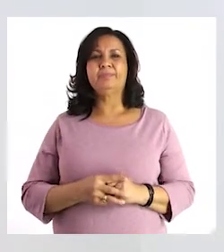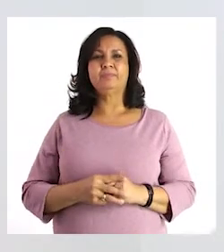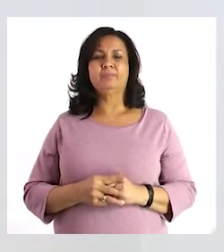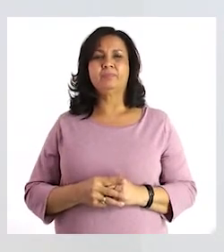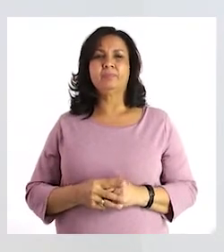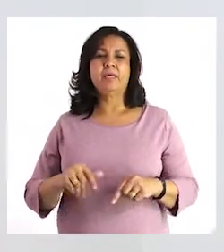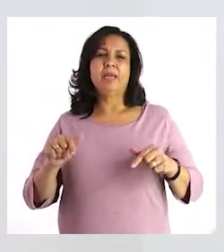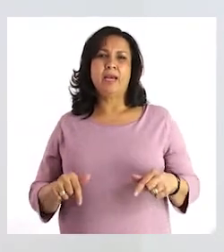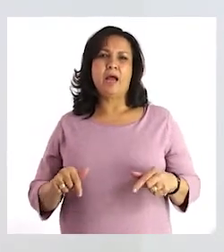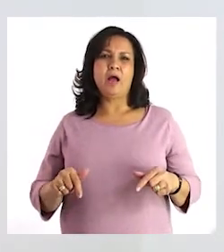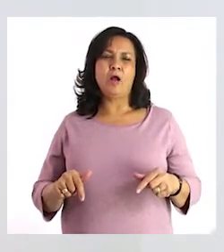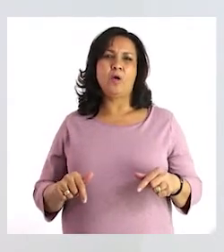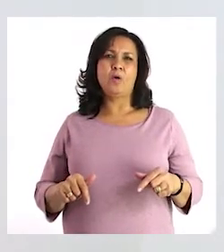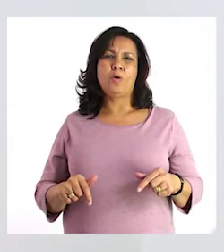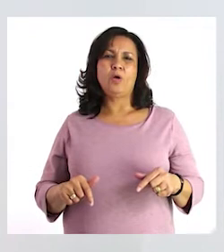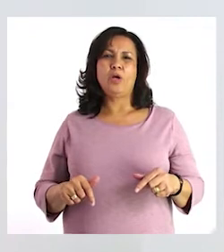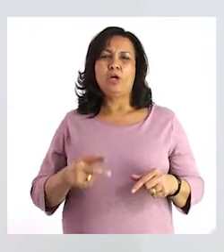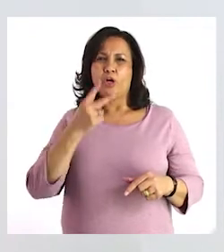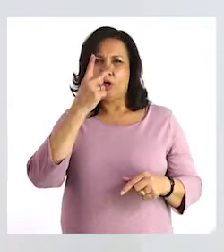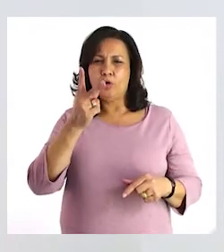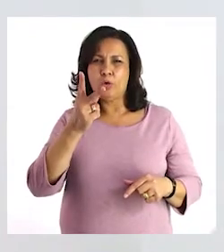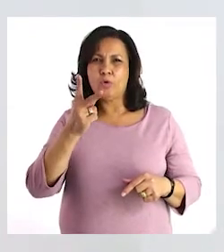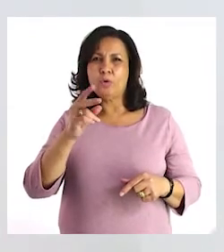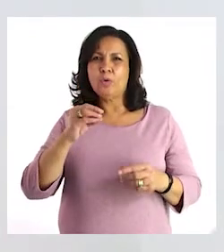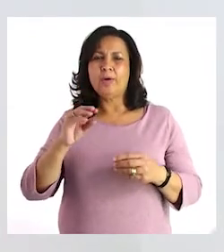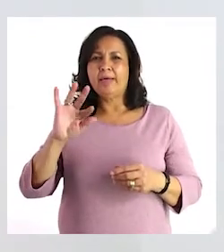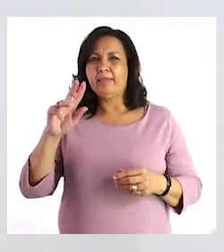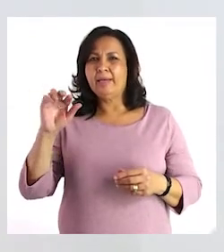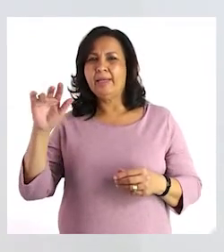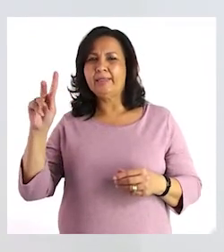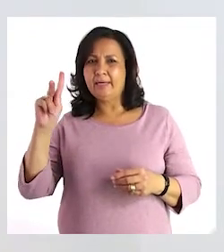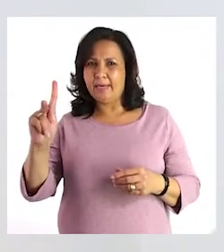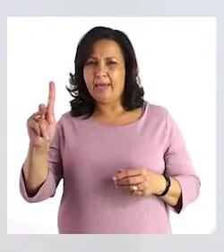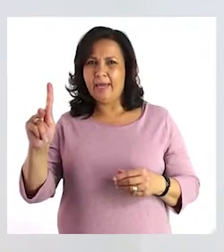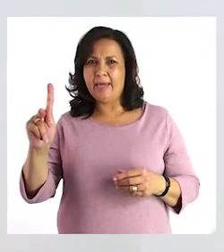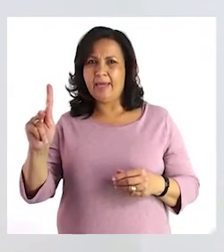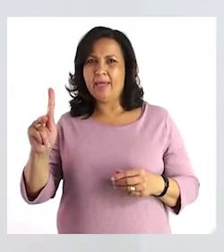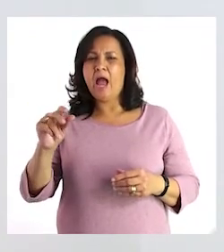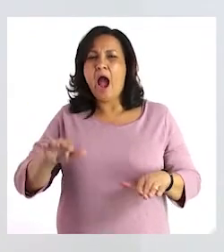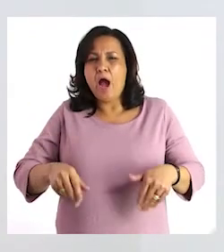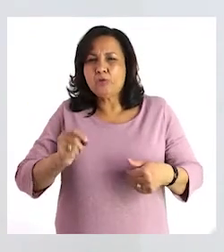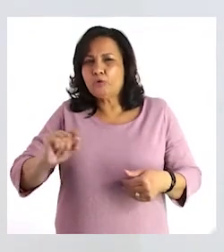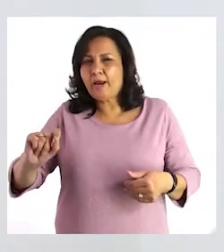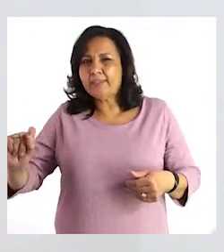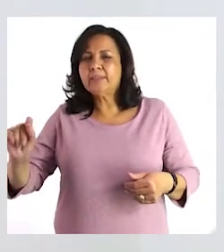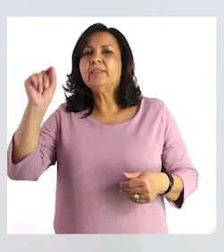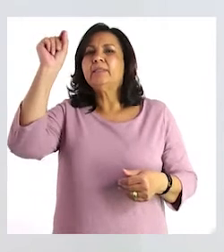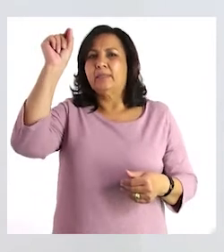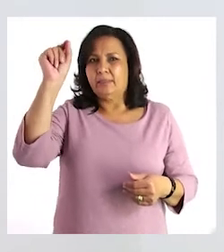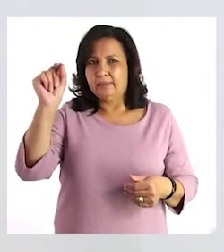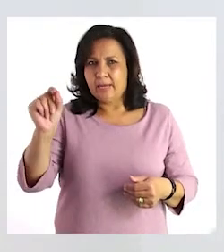Now, let's just look again at the letter K. Remember we said he has a straight back and he does